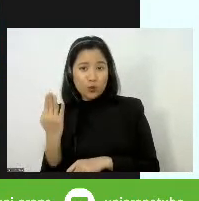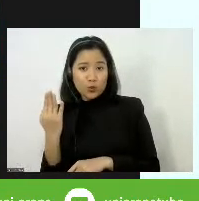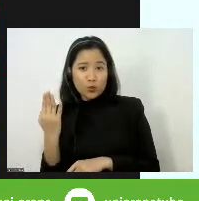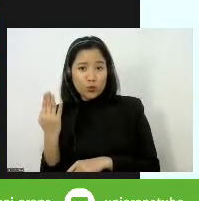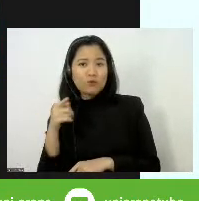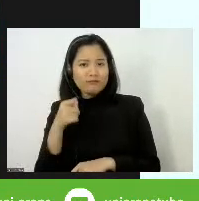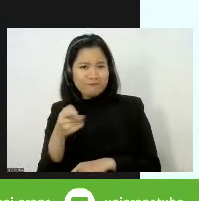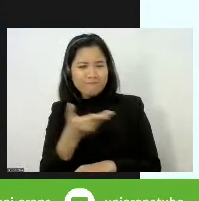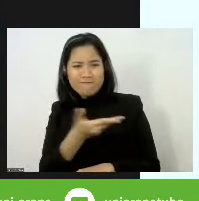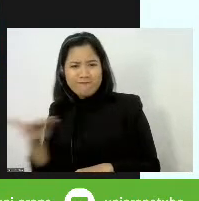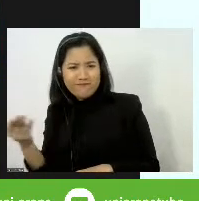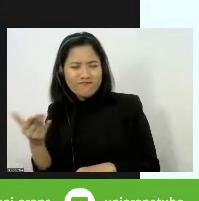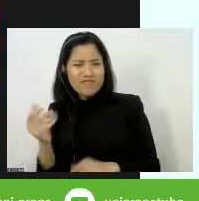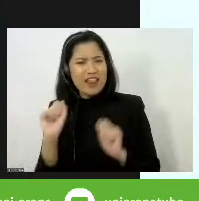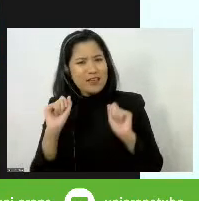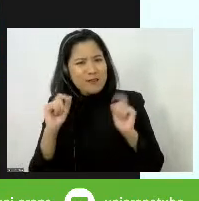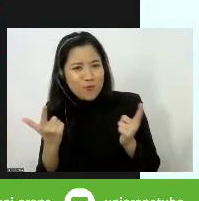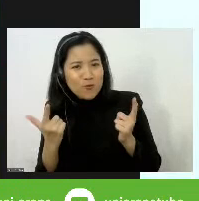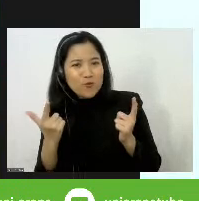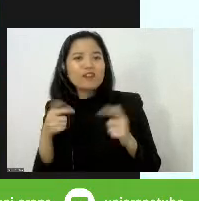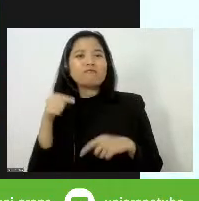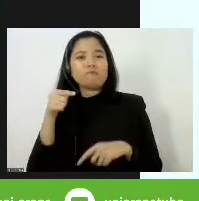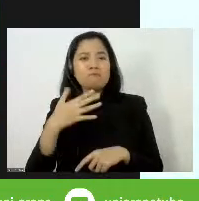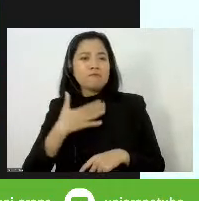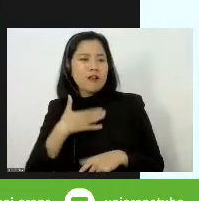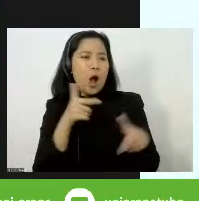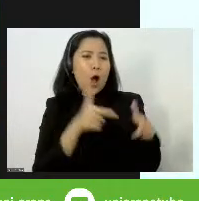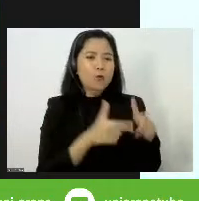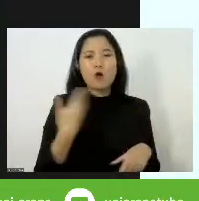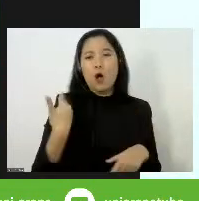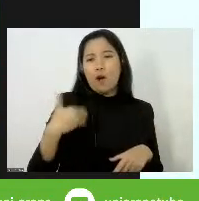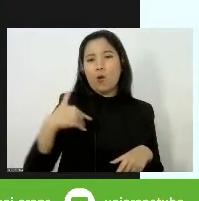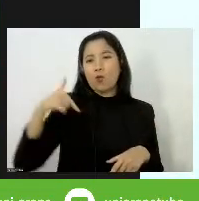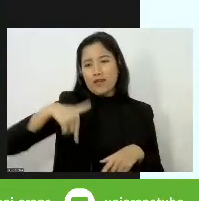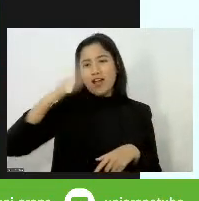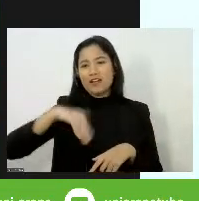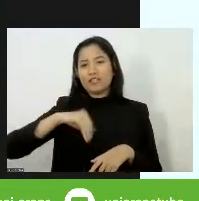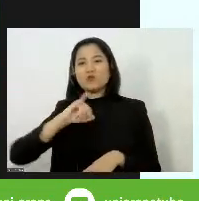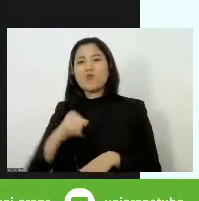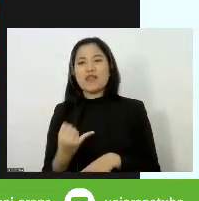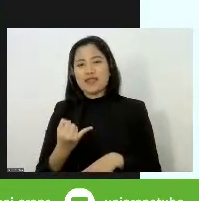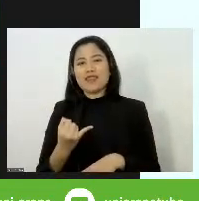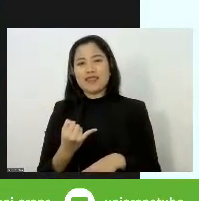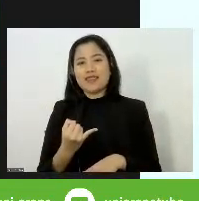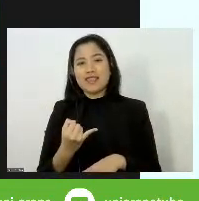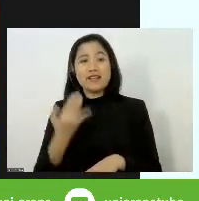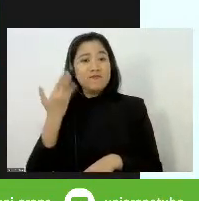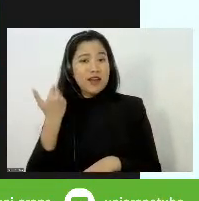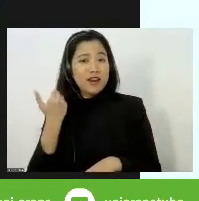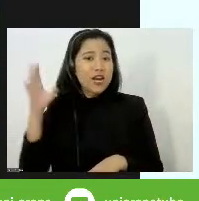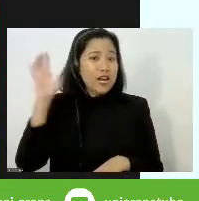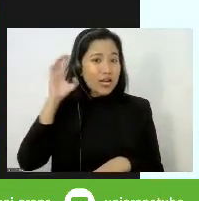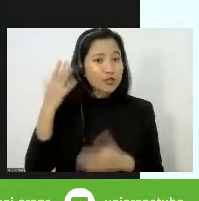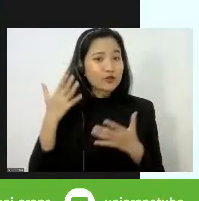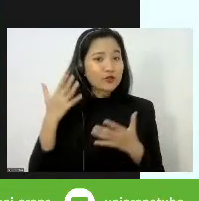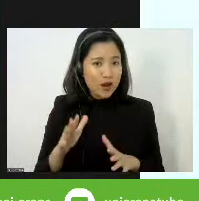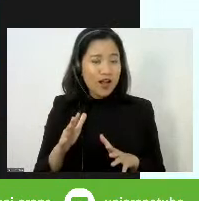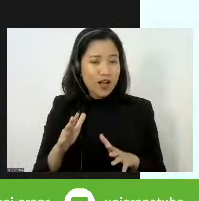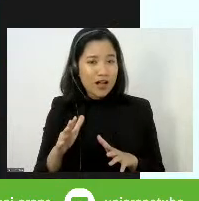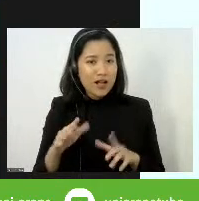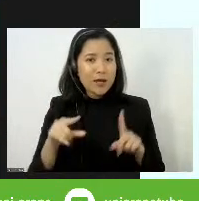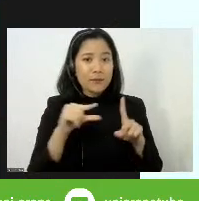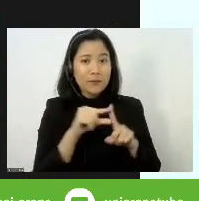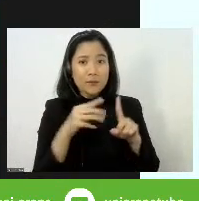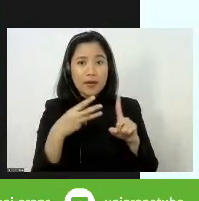Golden pantai ashforde oneshoot now is something that the united nations launching eyes